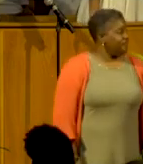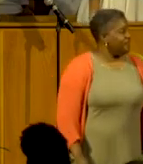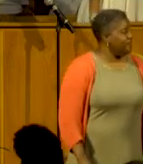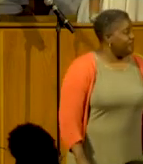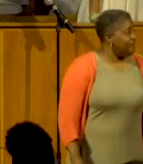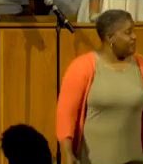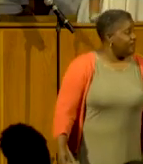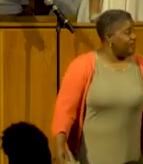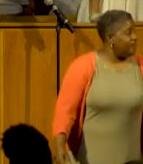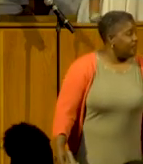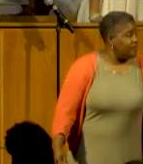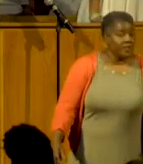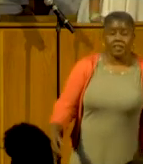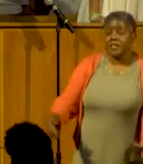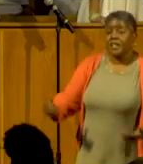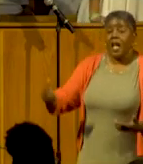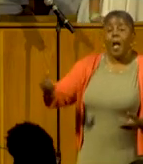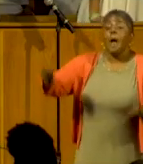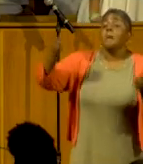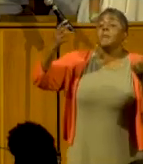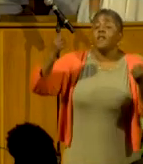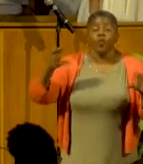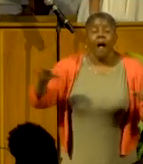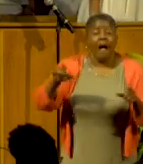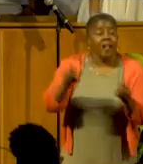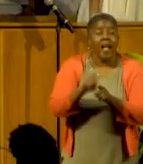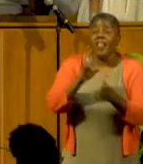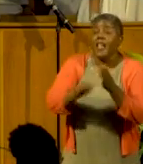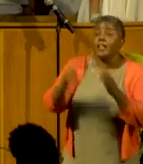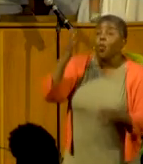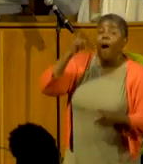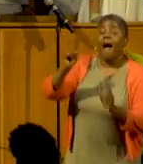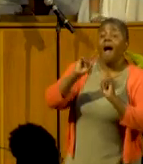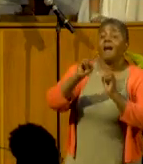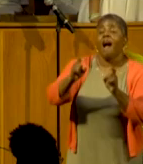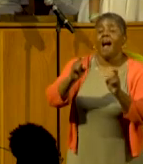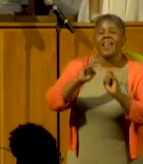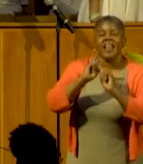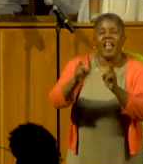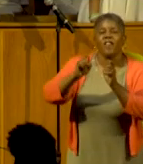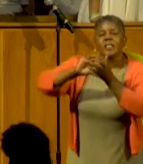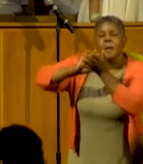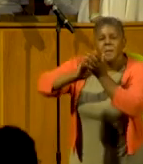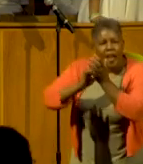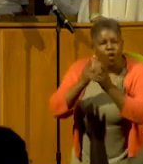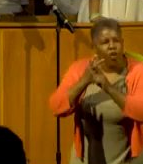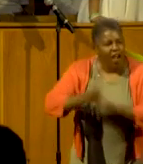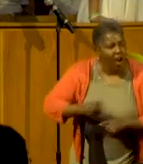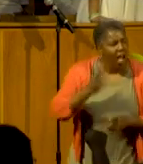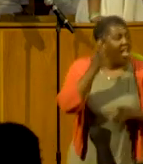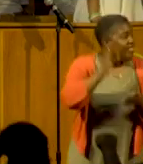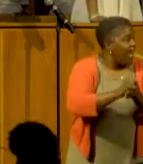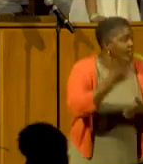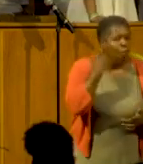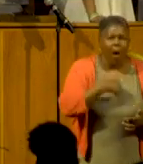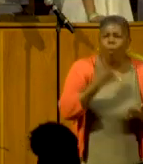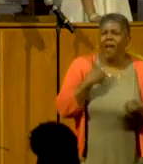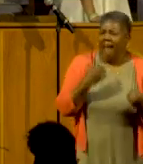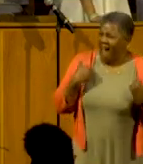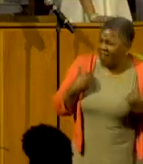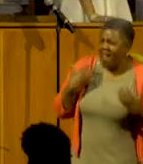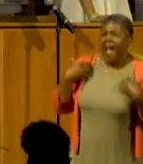I'm tired of you acting like that's why God gave us medical care. That's why we've got health